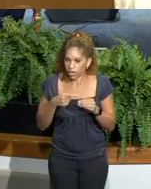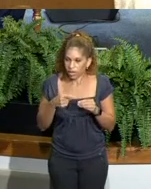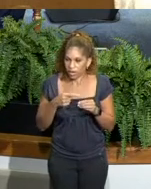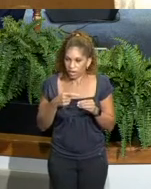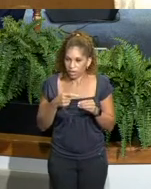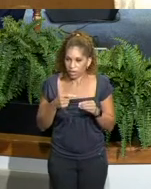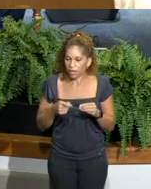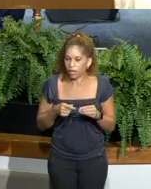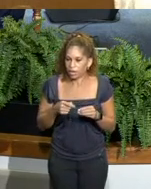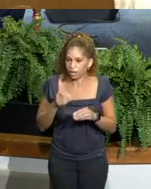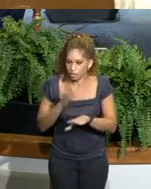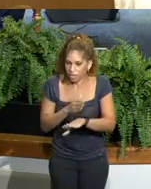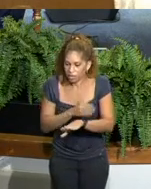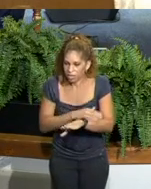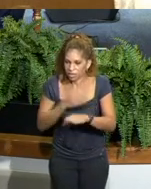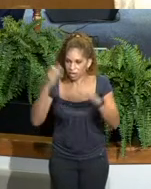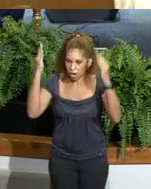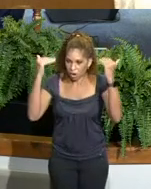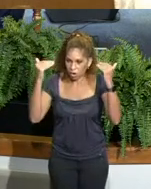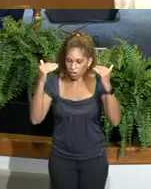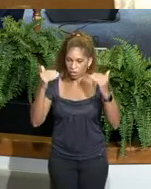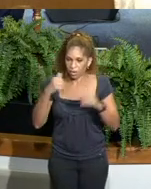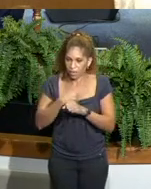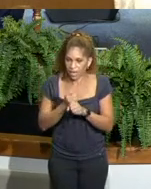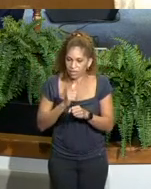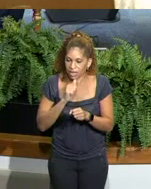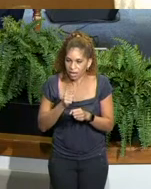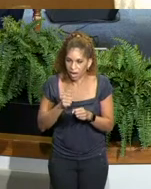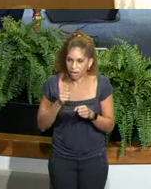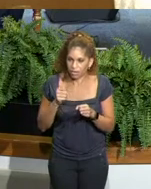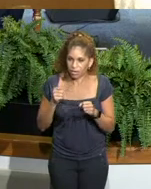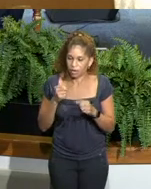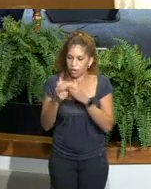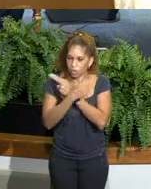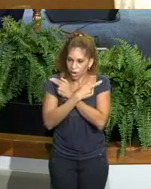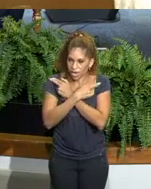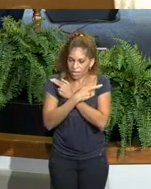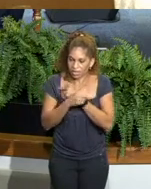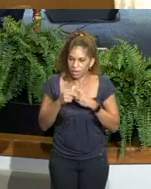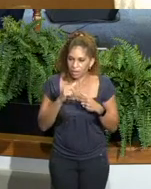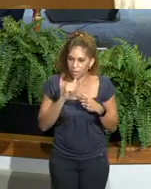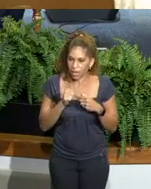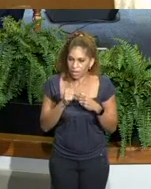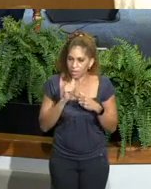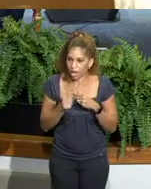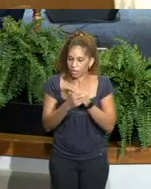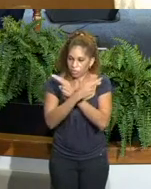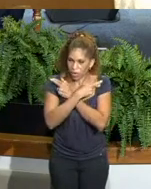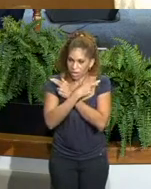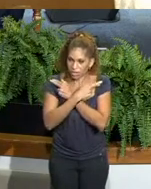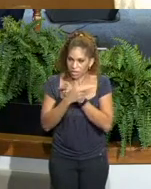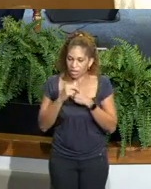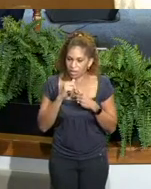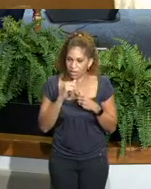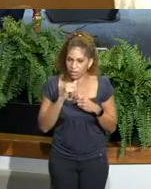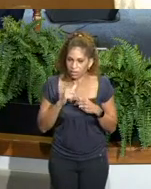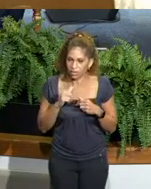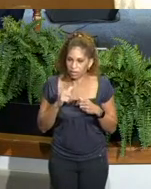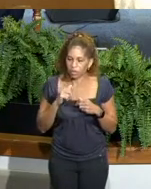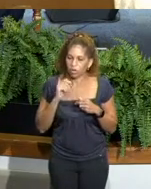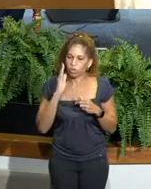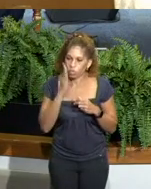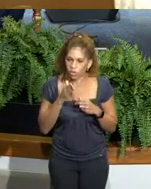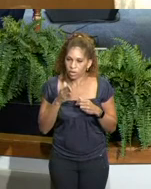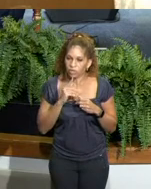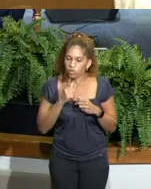into hope, causes not rest but unrest, not patience but impatient. Real hope does